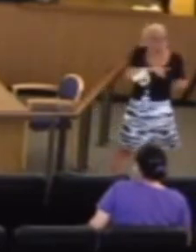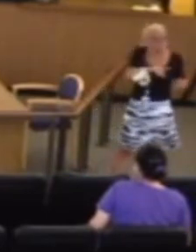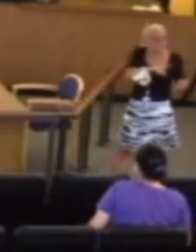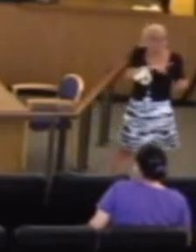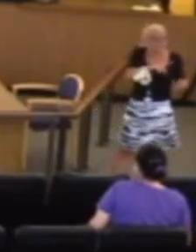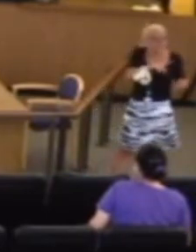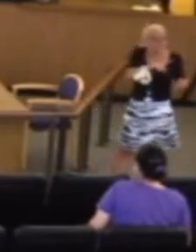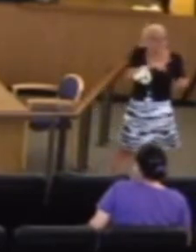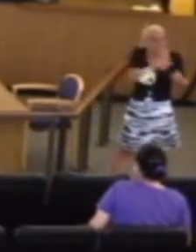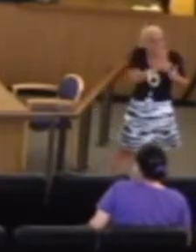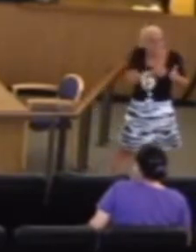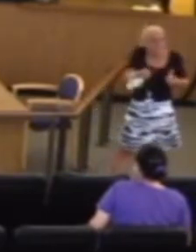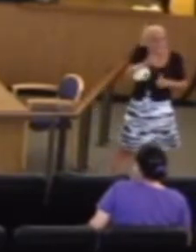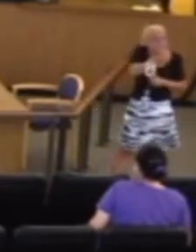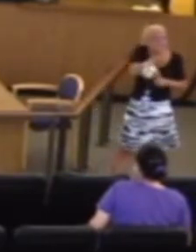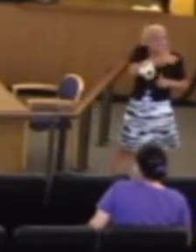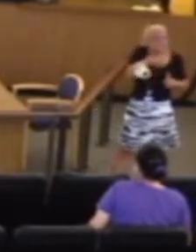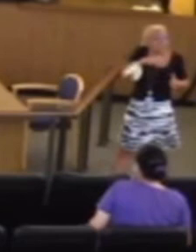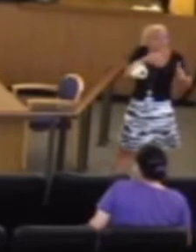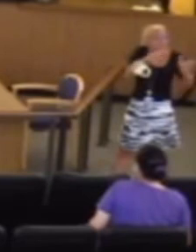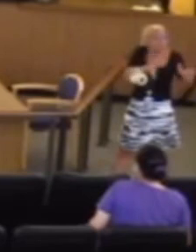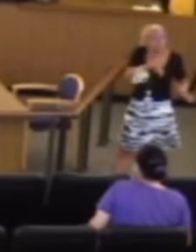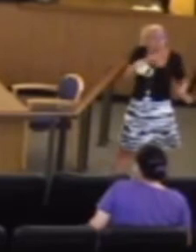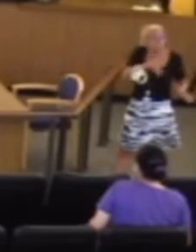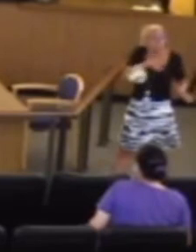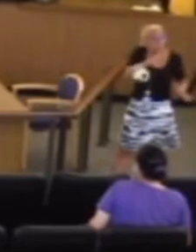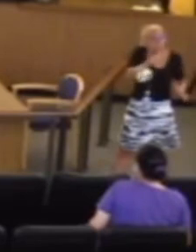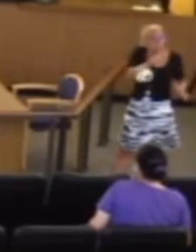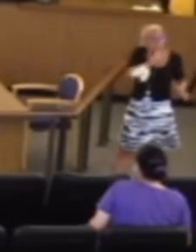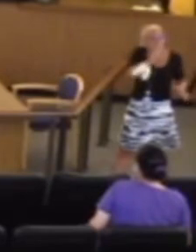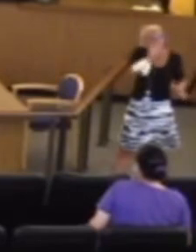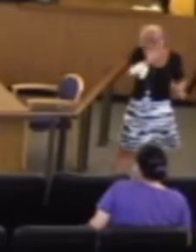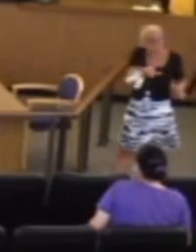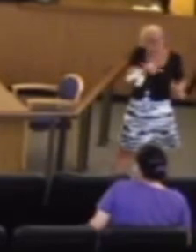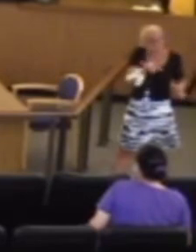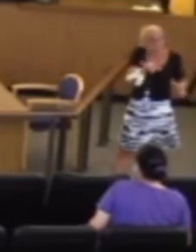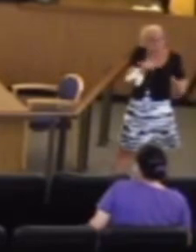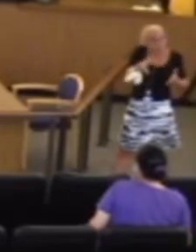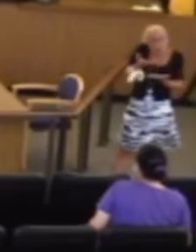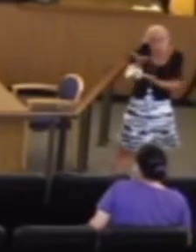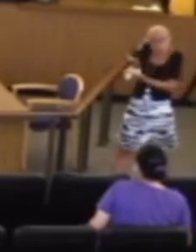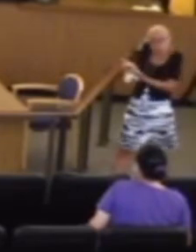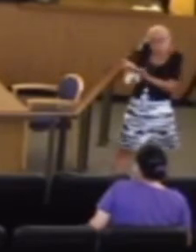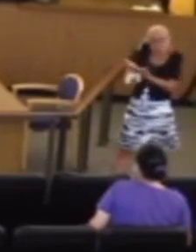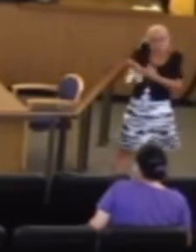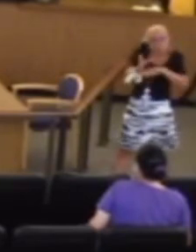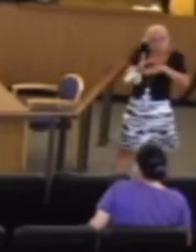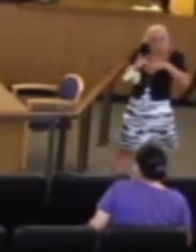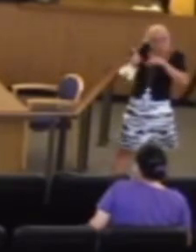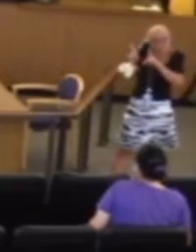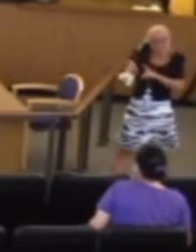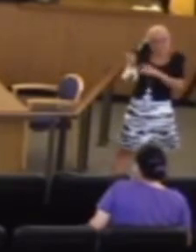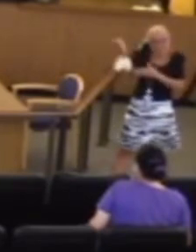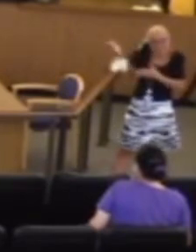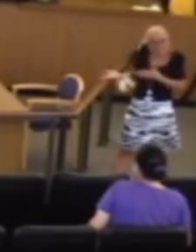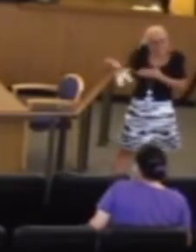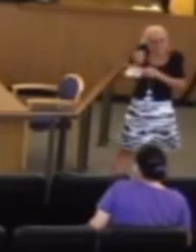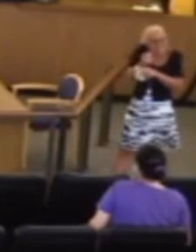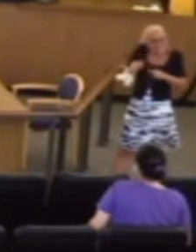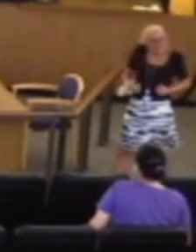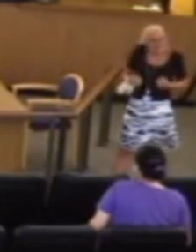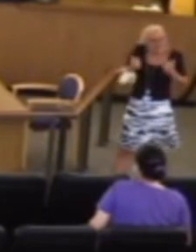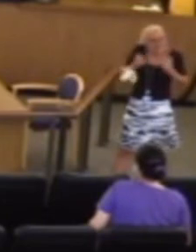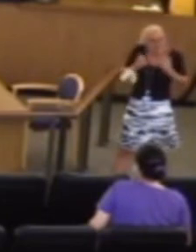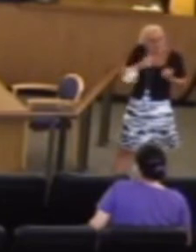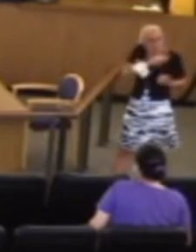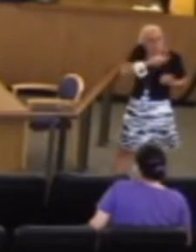Senior Councilwoman Goosby is living proof that early testing, early detection, and quality health care without